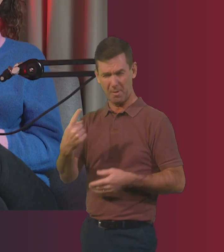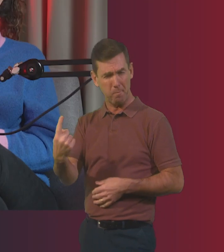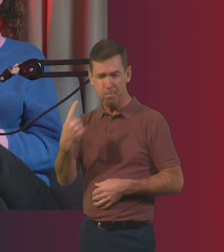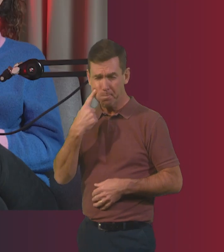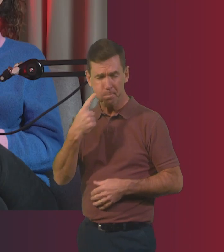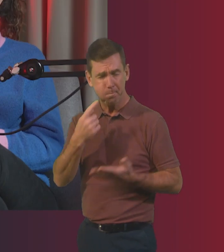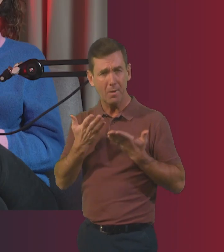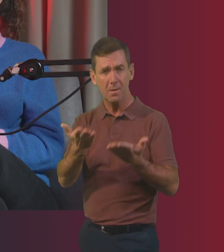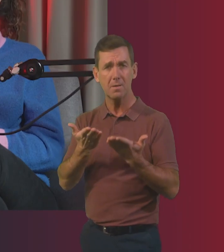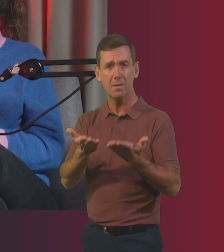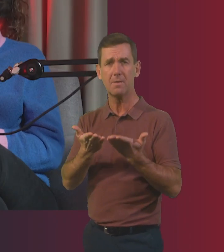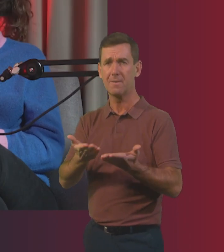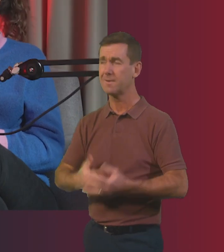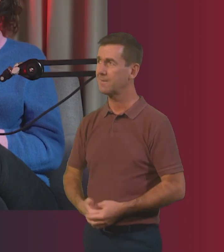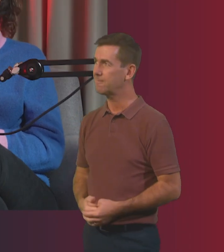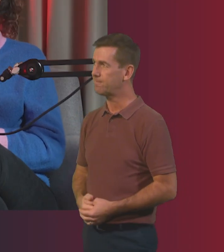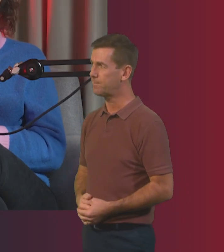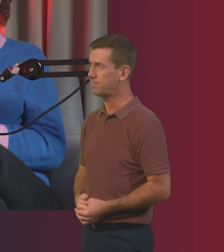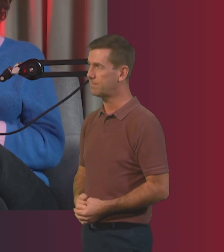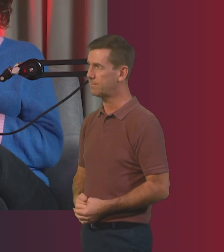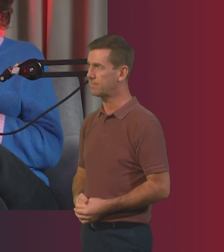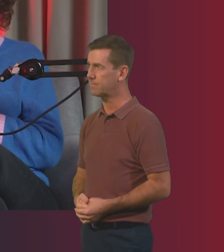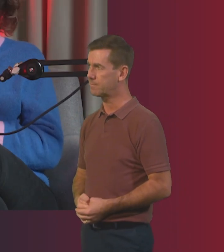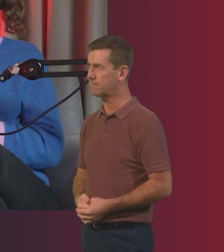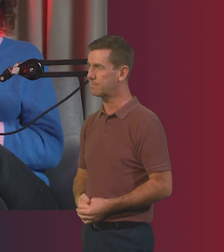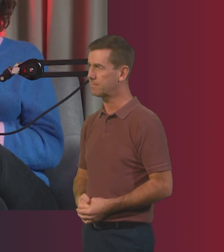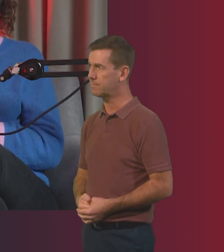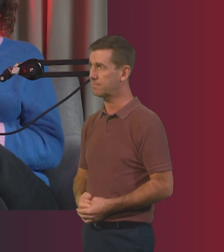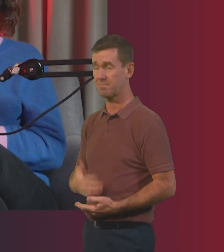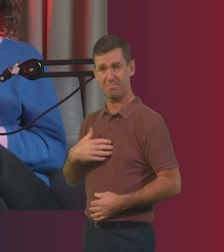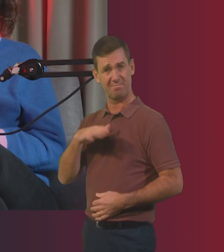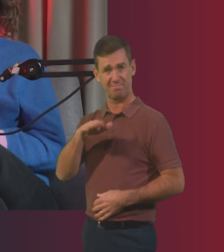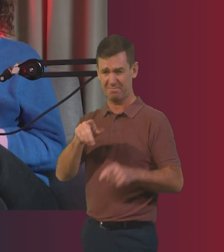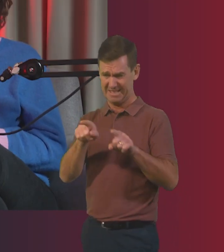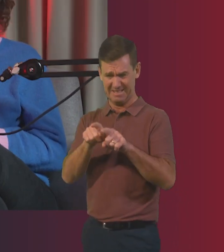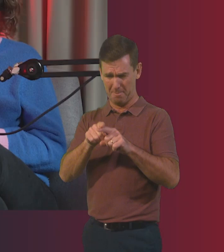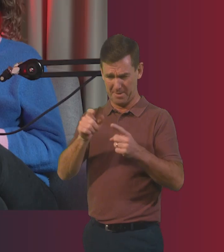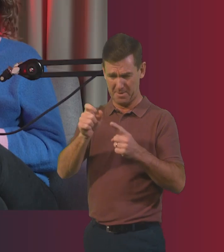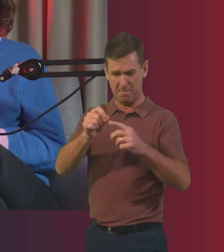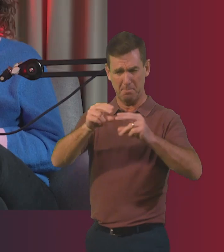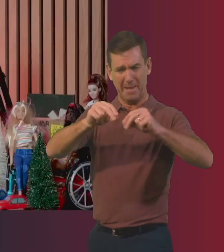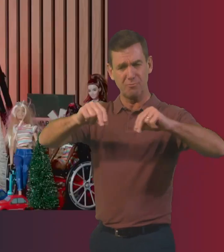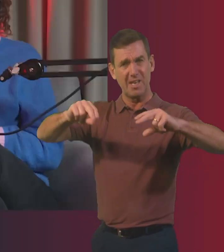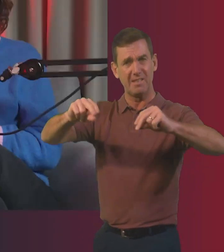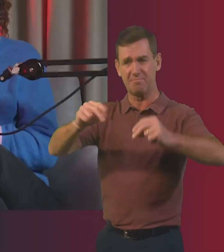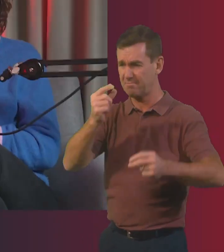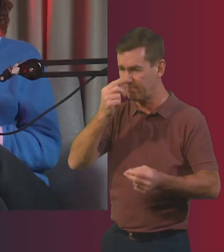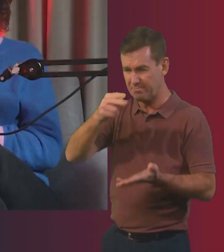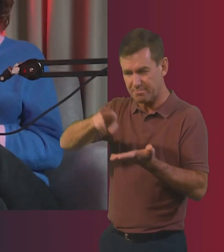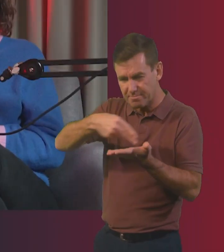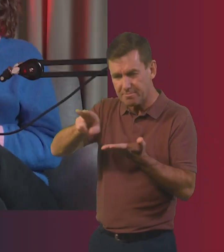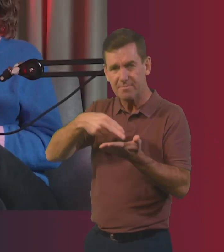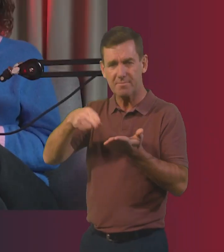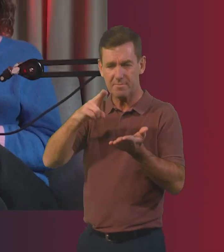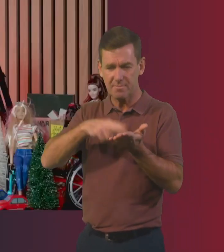easy. And I mean, what you can do is with the same pastry, favourite spread, Nutella, Biscoff, that kind of